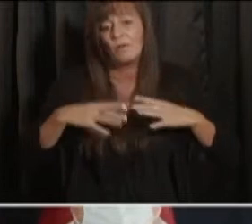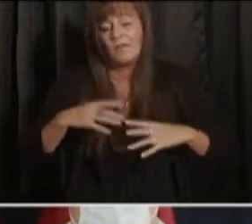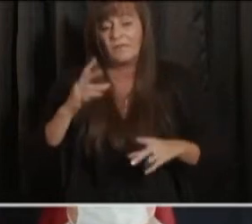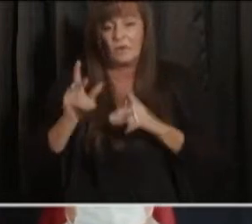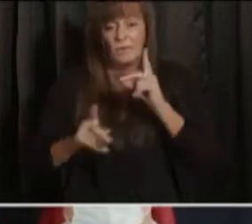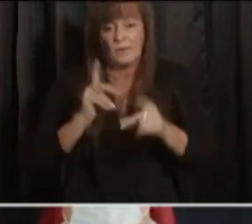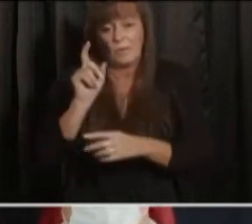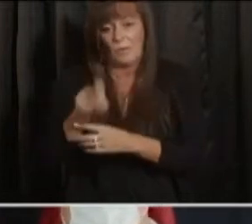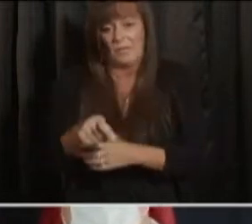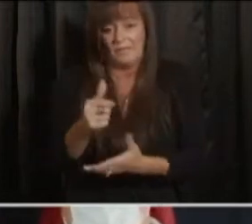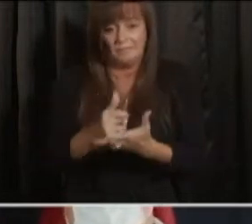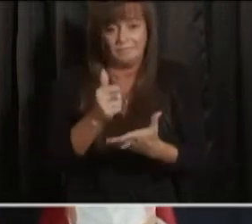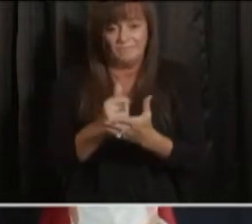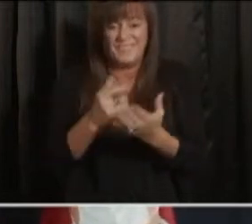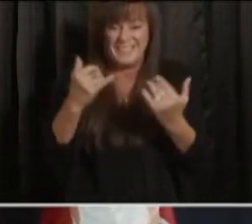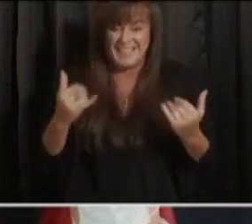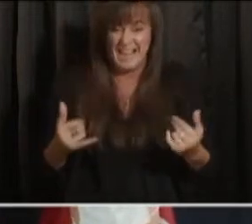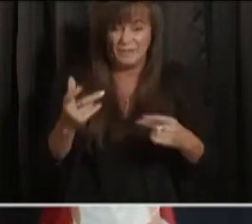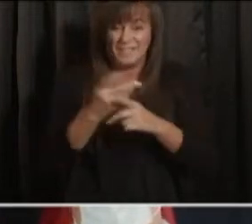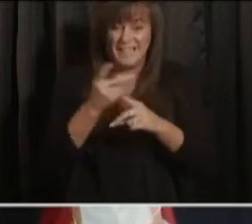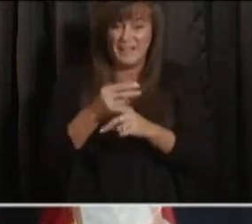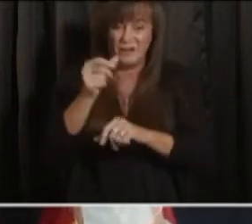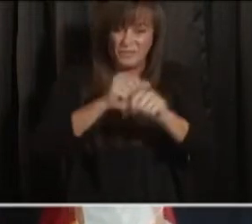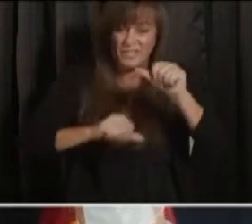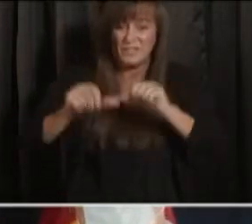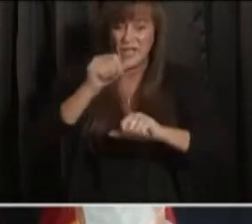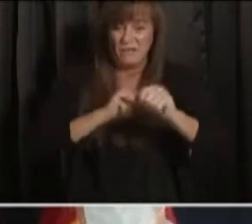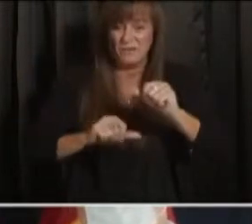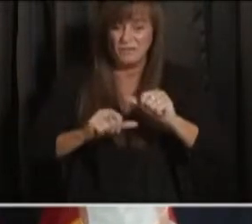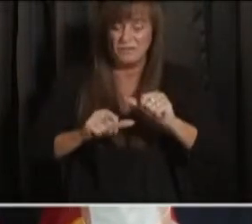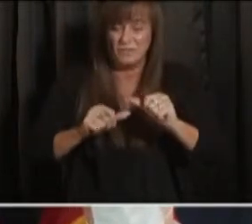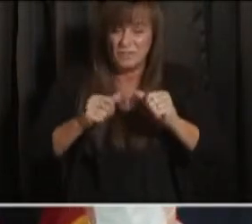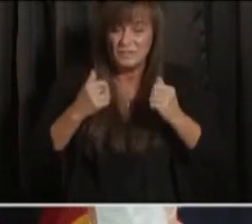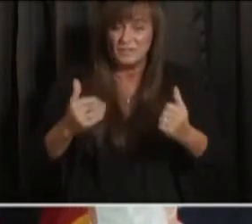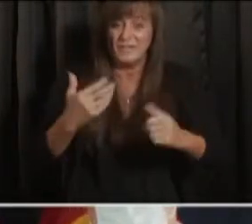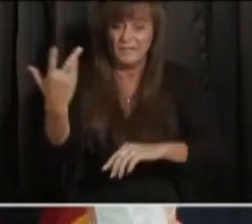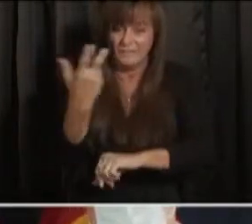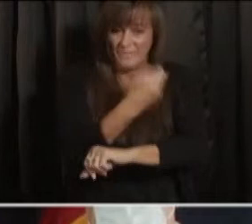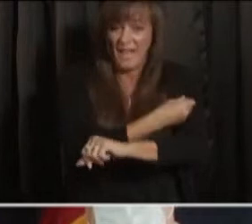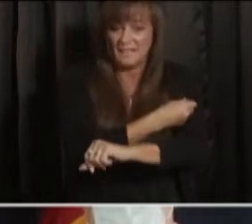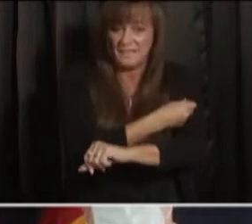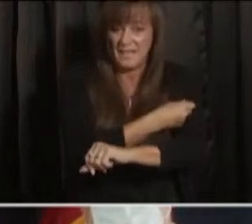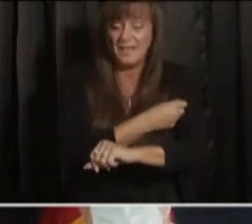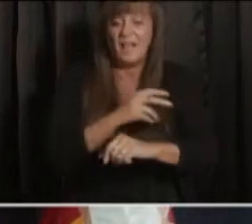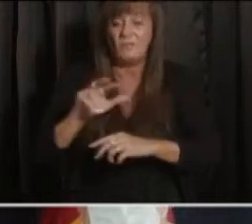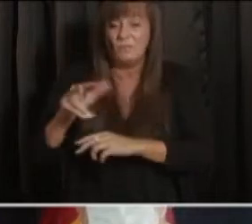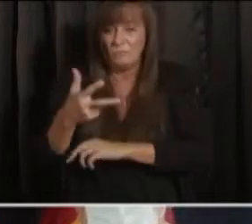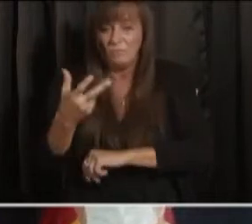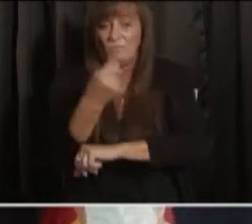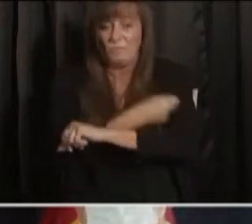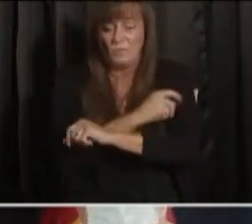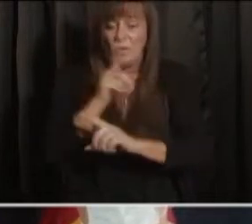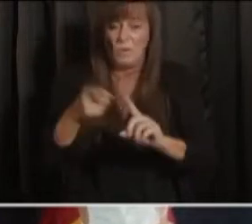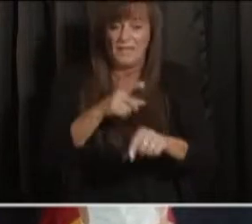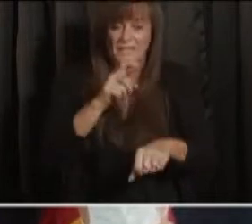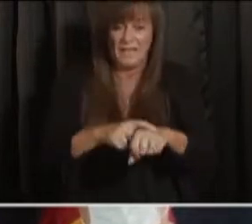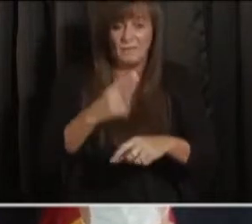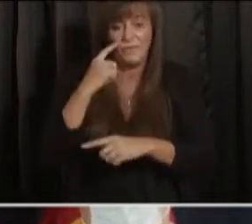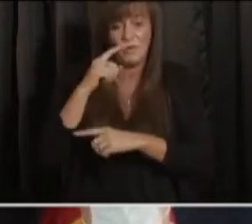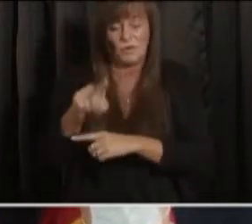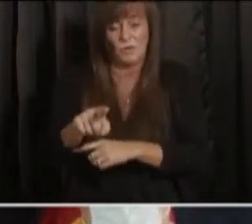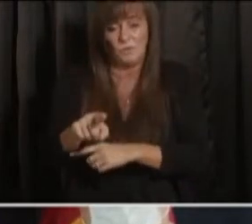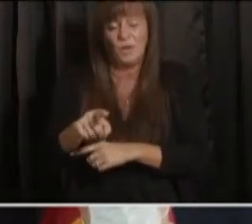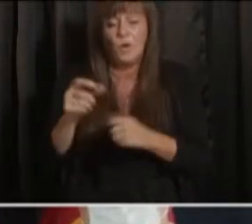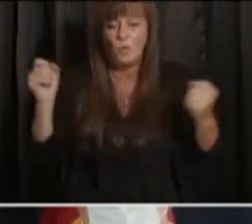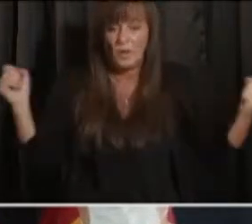by getting vaccinated and getting boosted when it's your turn. We're all in this together, Colorado. Happy to take